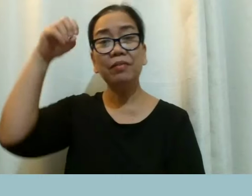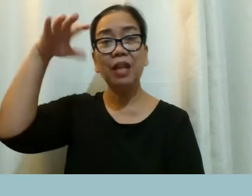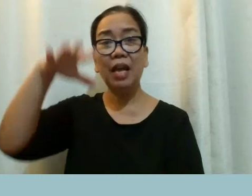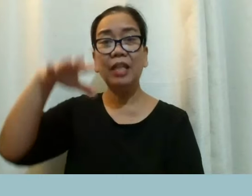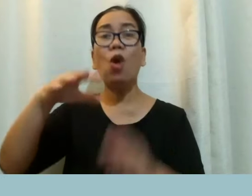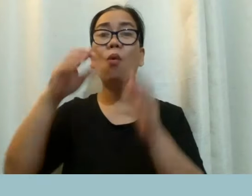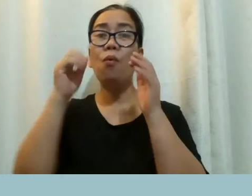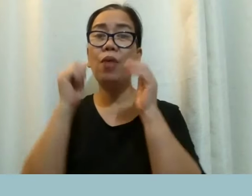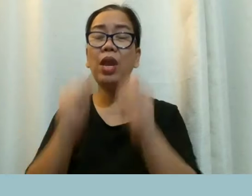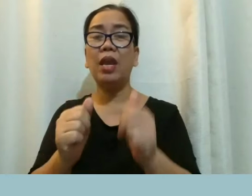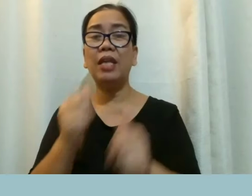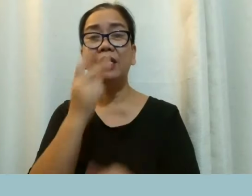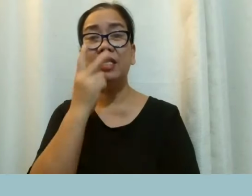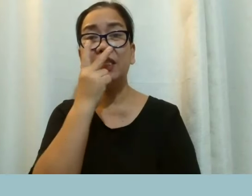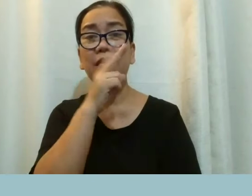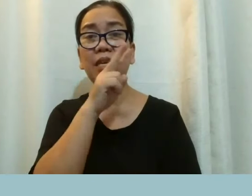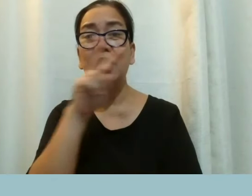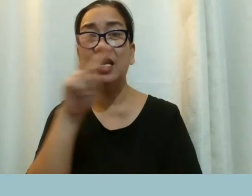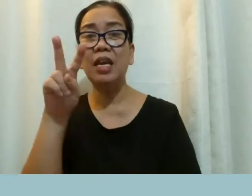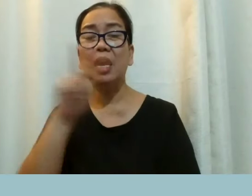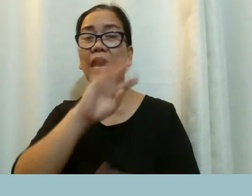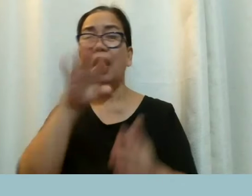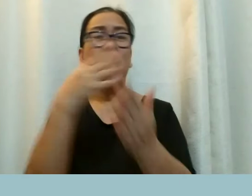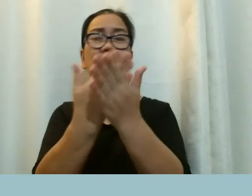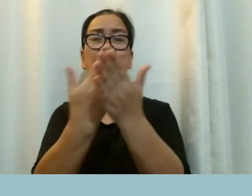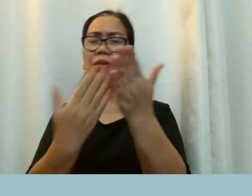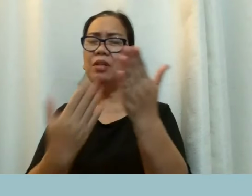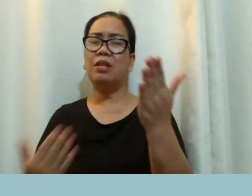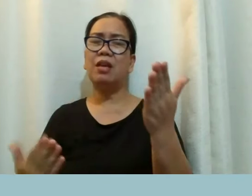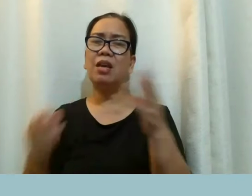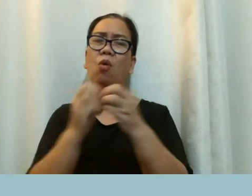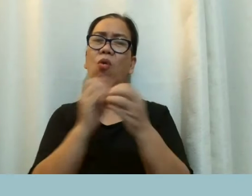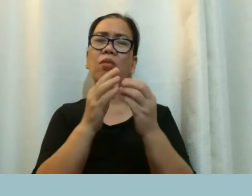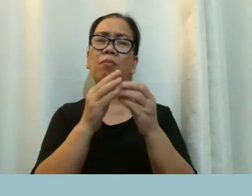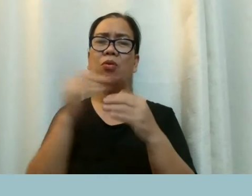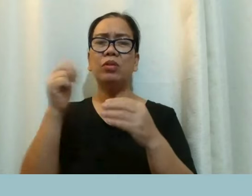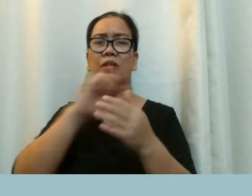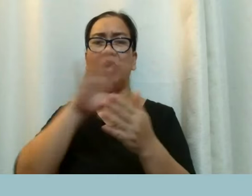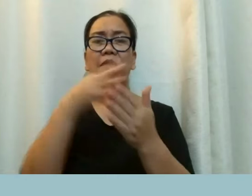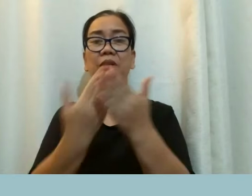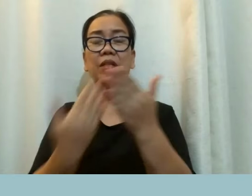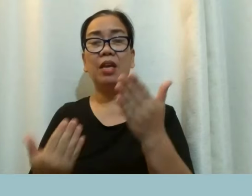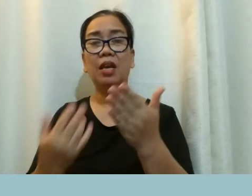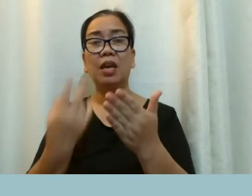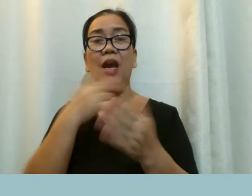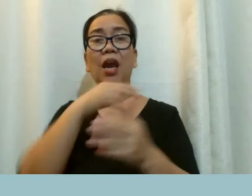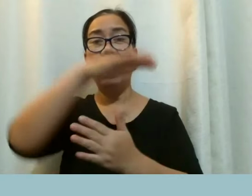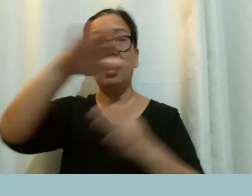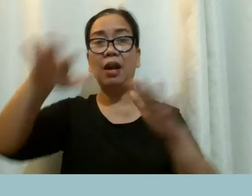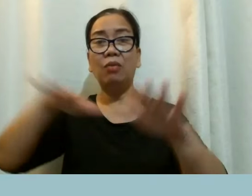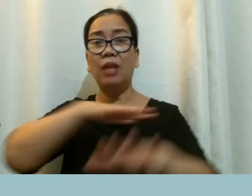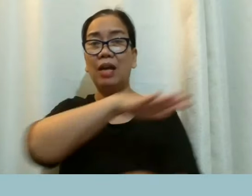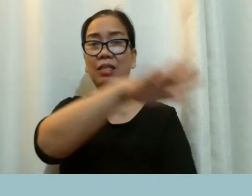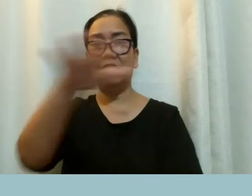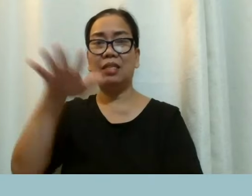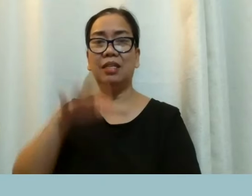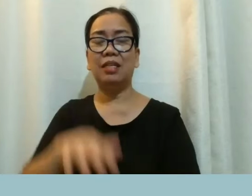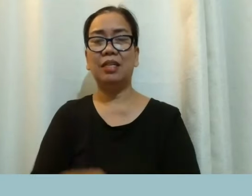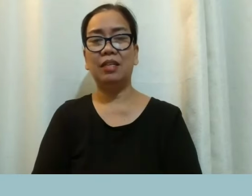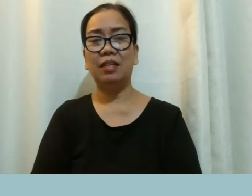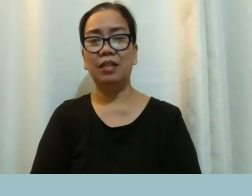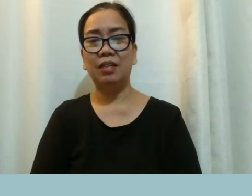Because of the light, we can see everything, almost everything around